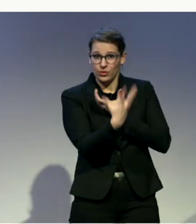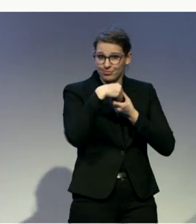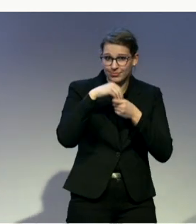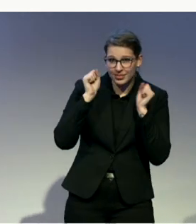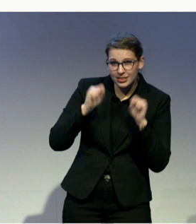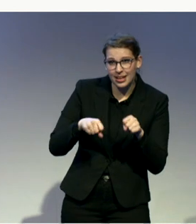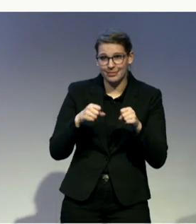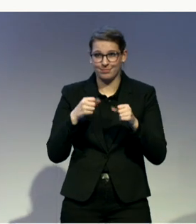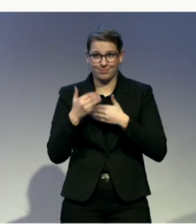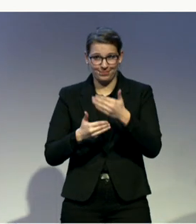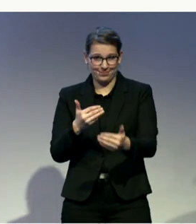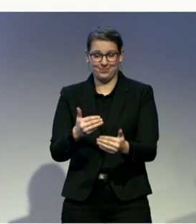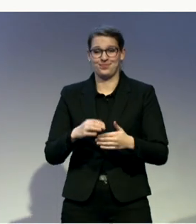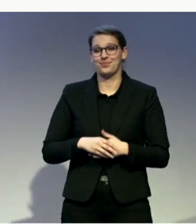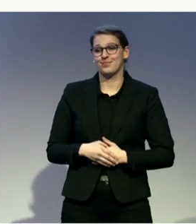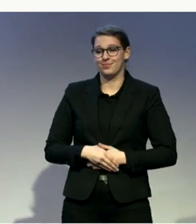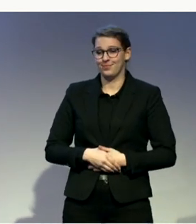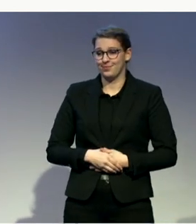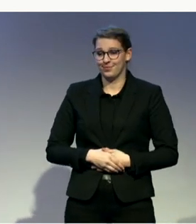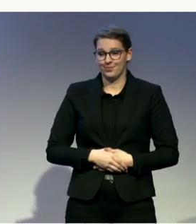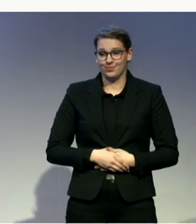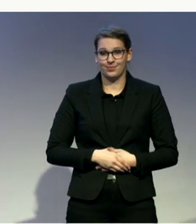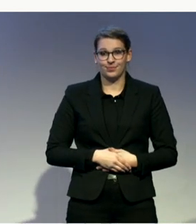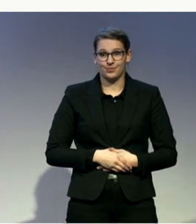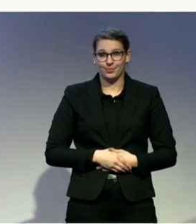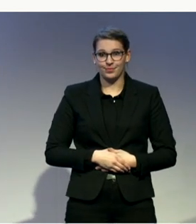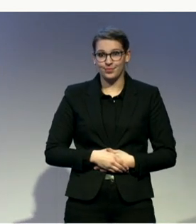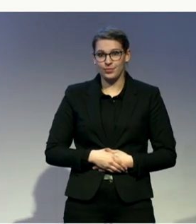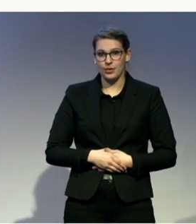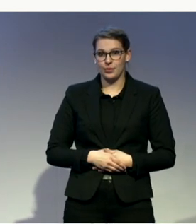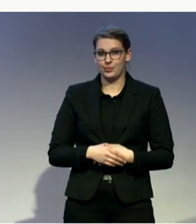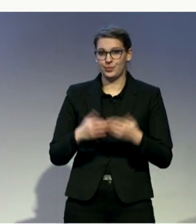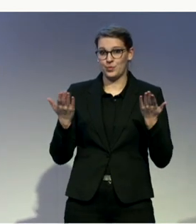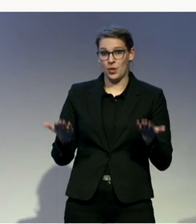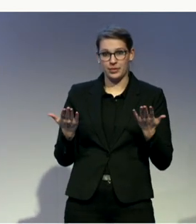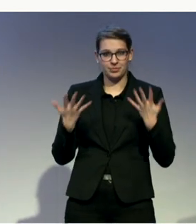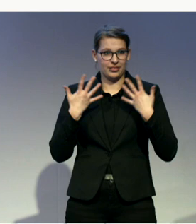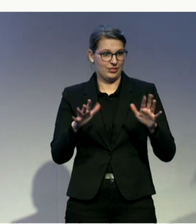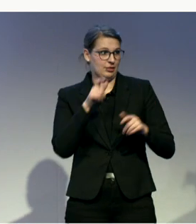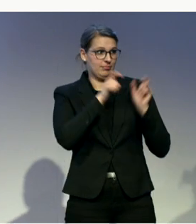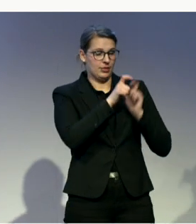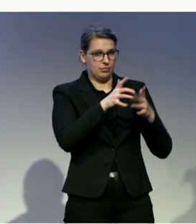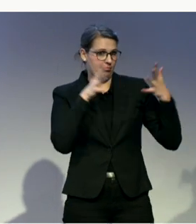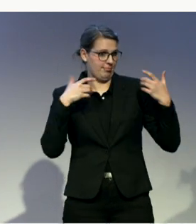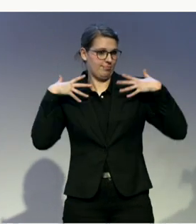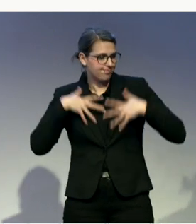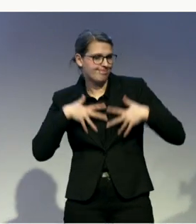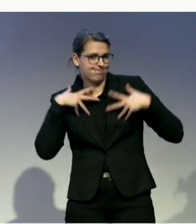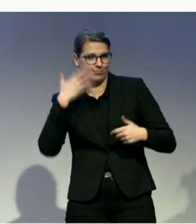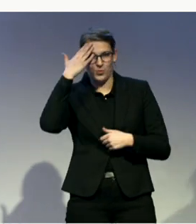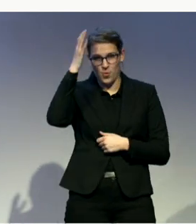of that here today with us in this panel. I'm very happy to have with